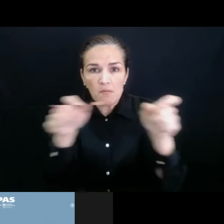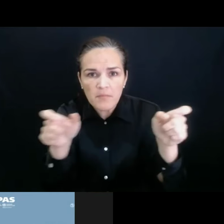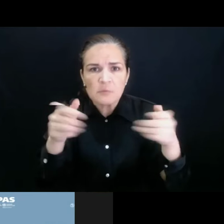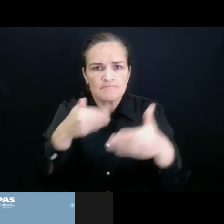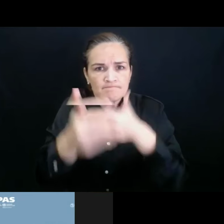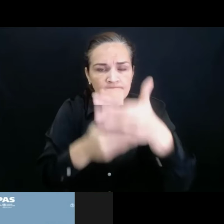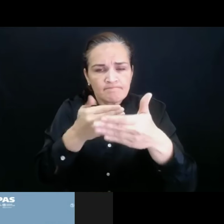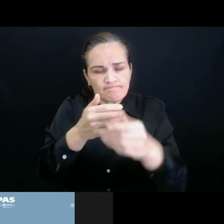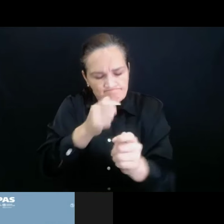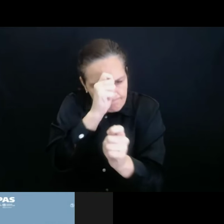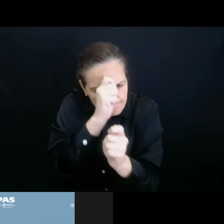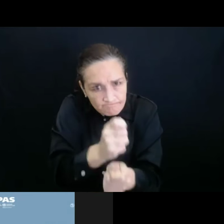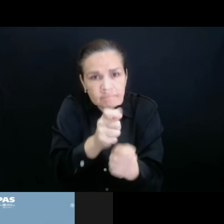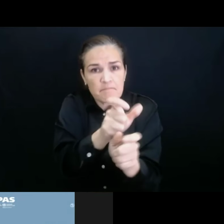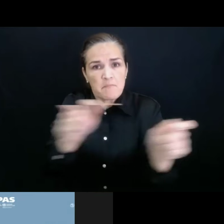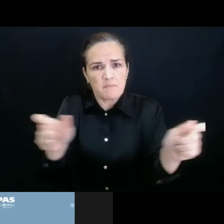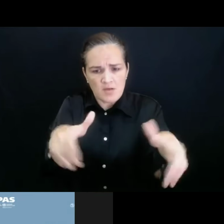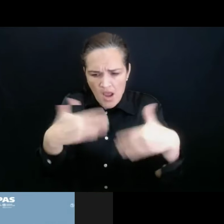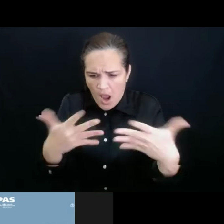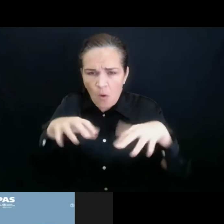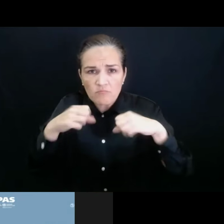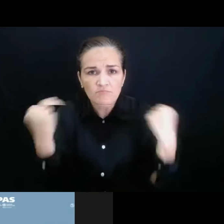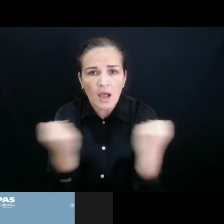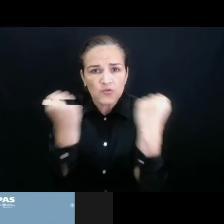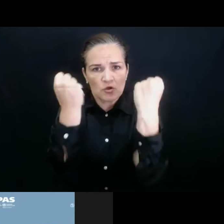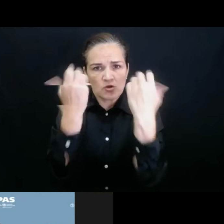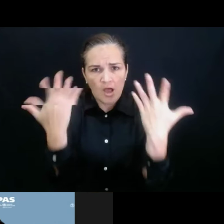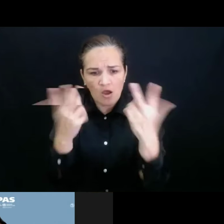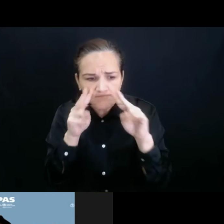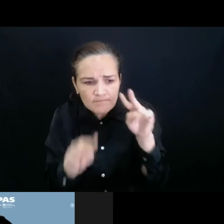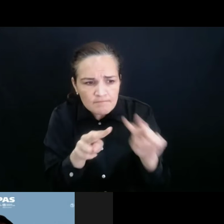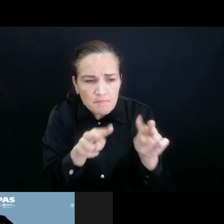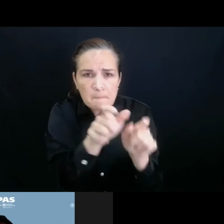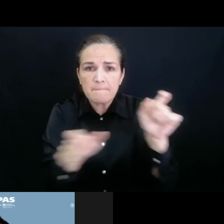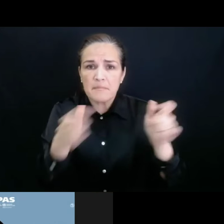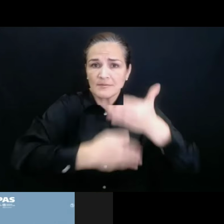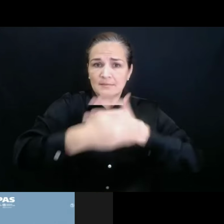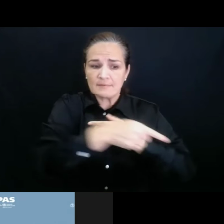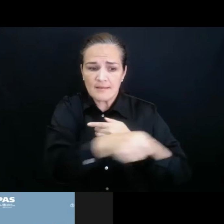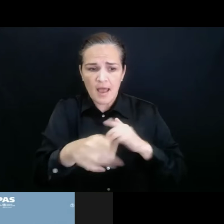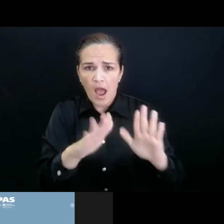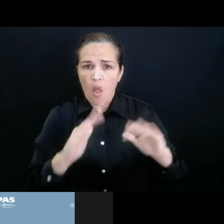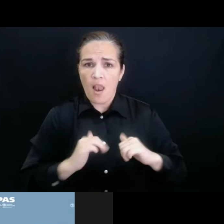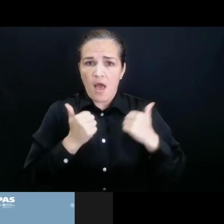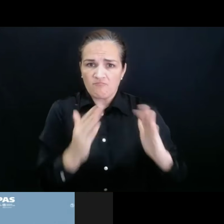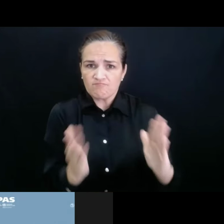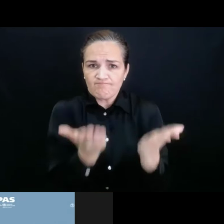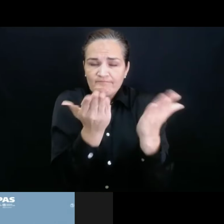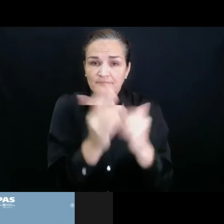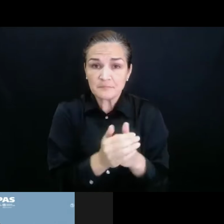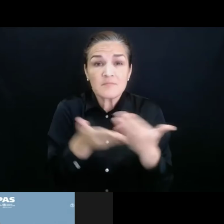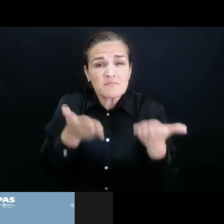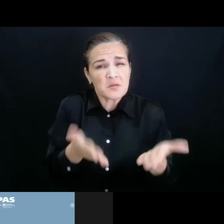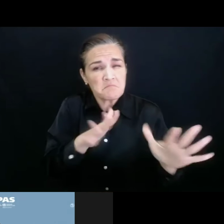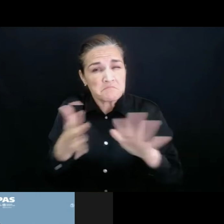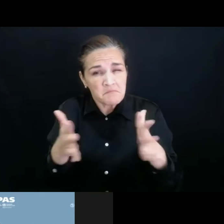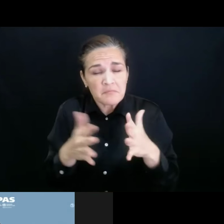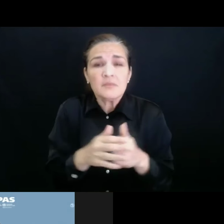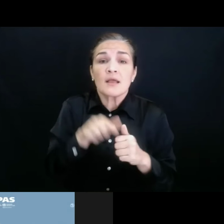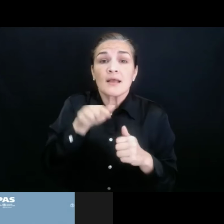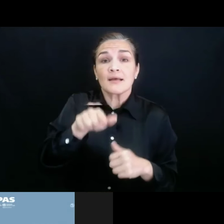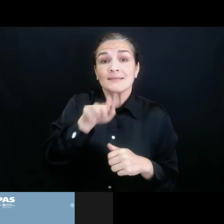respect, and respond to the diverse needs of people living with disabilities. We know that there's approximately 16%